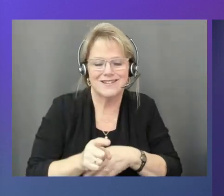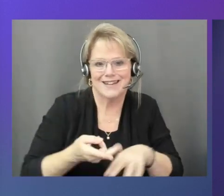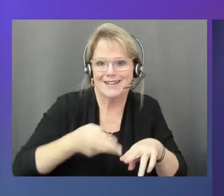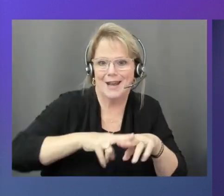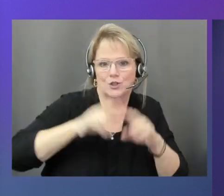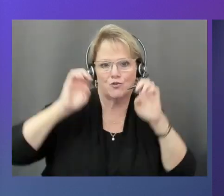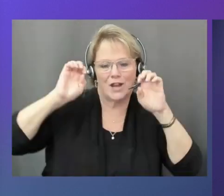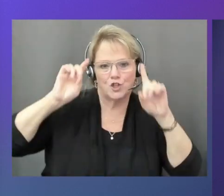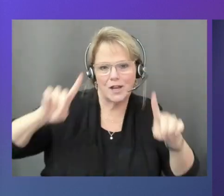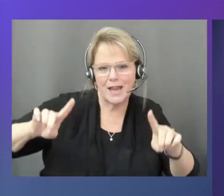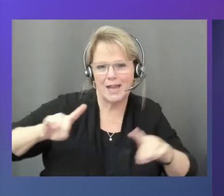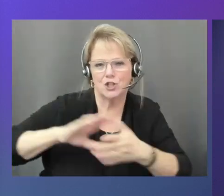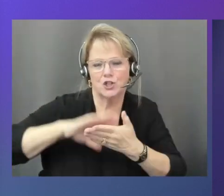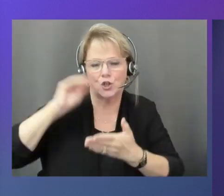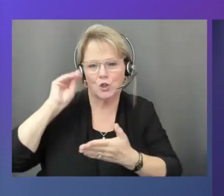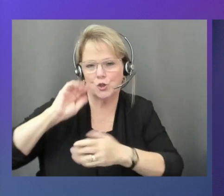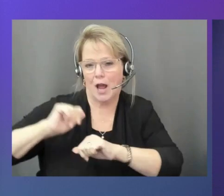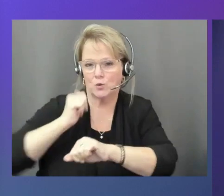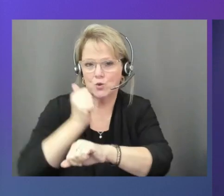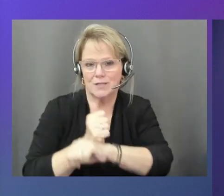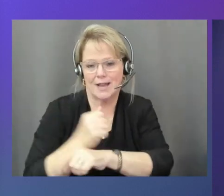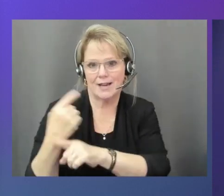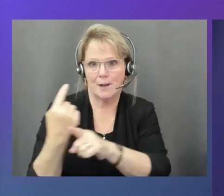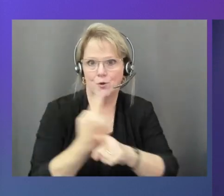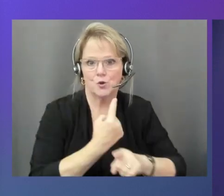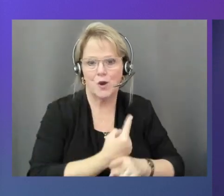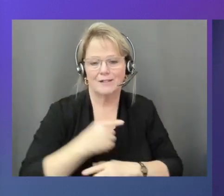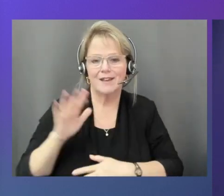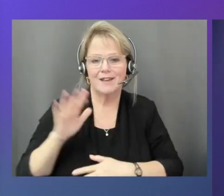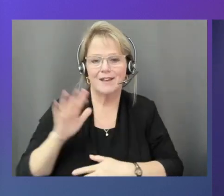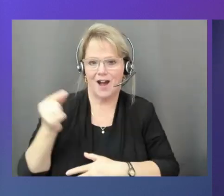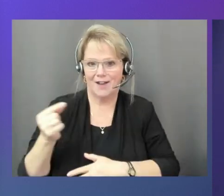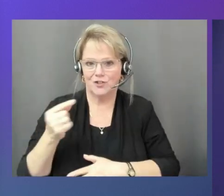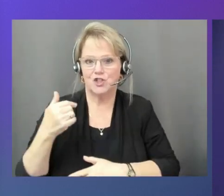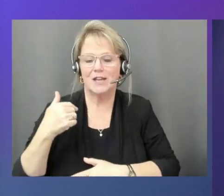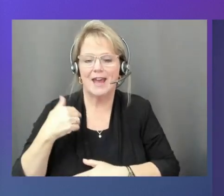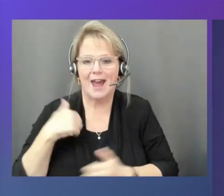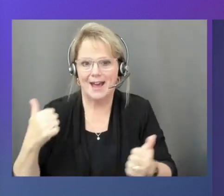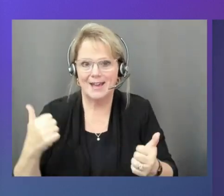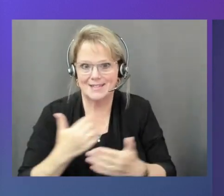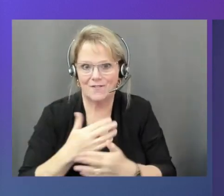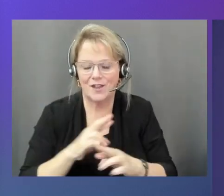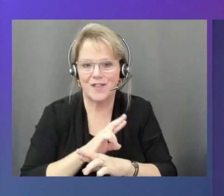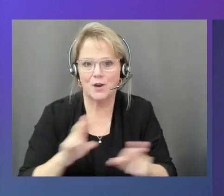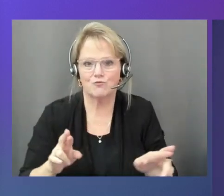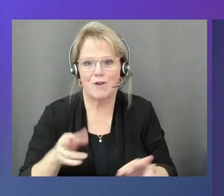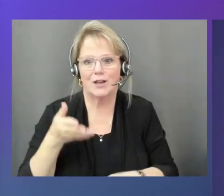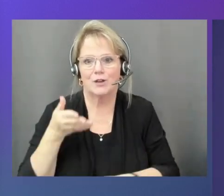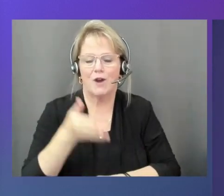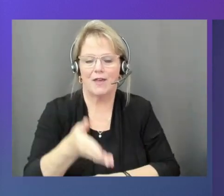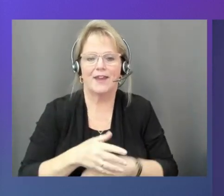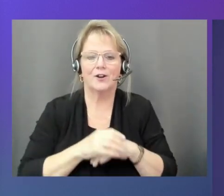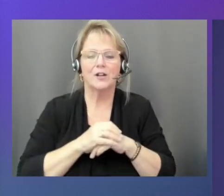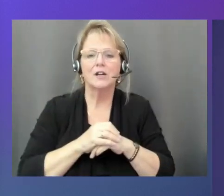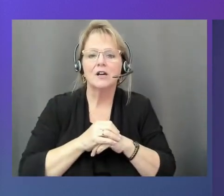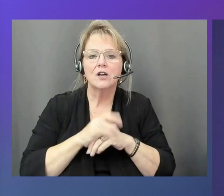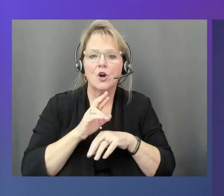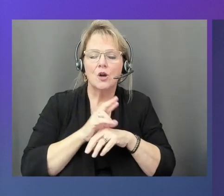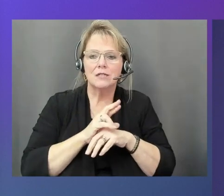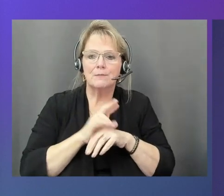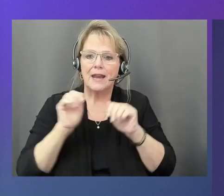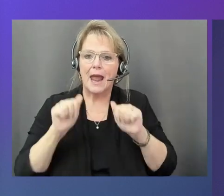set up correctly. Private 5G kind of has you covered right there. So it's been able to offload that heavy lifting,